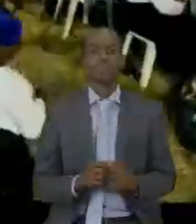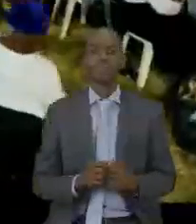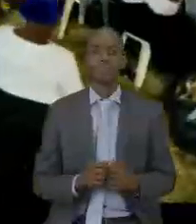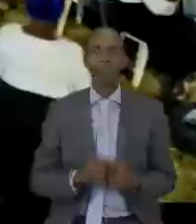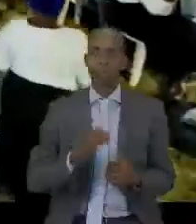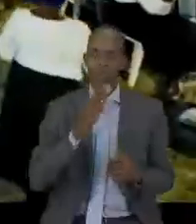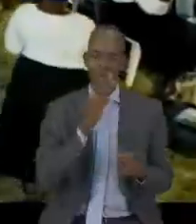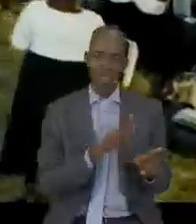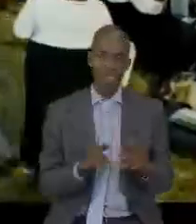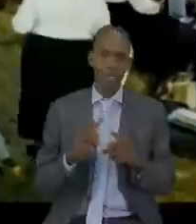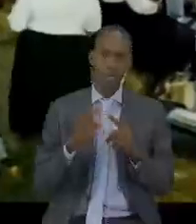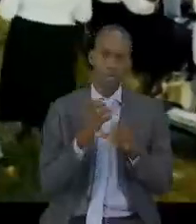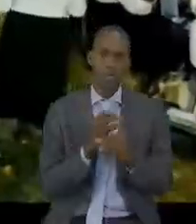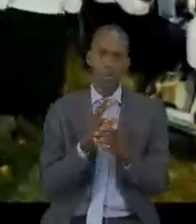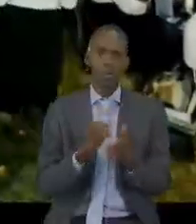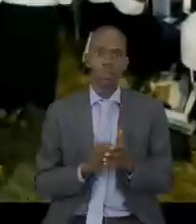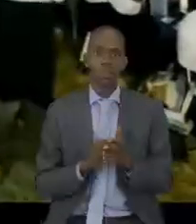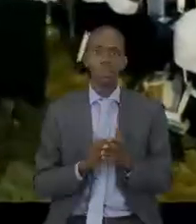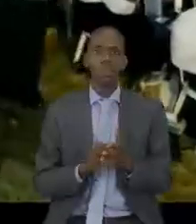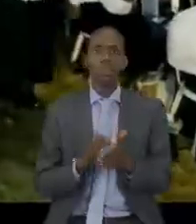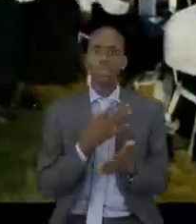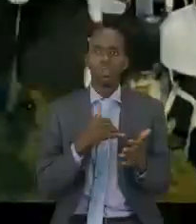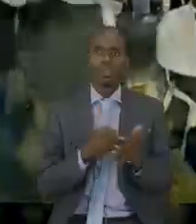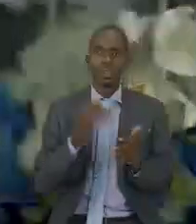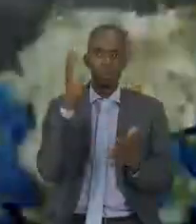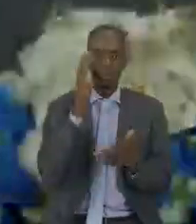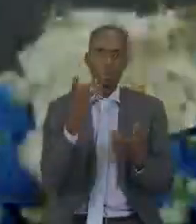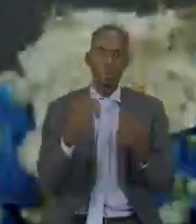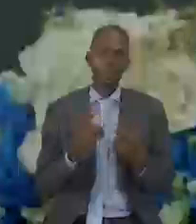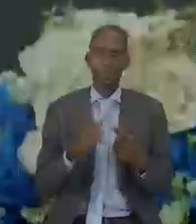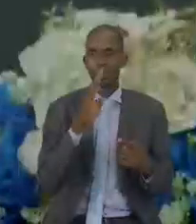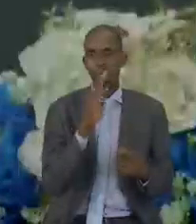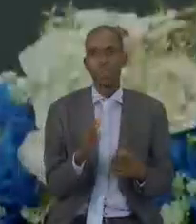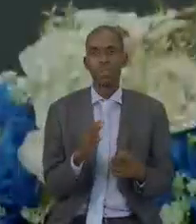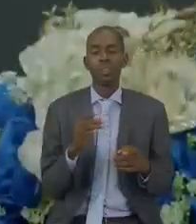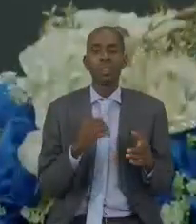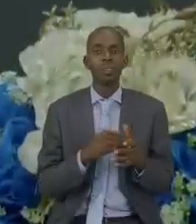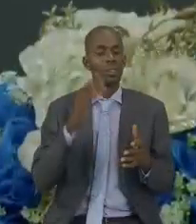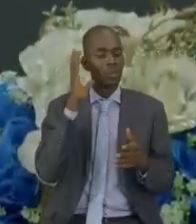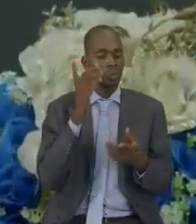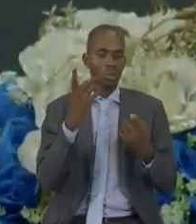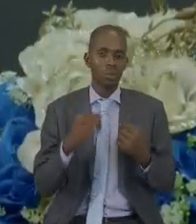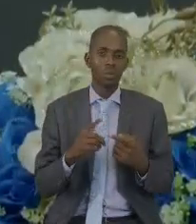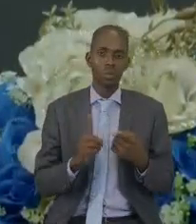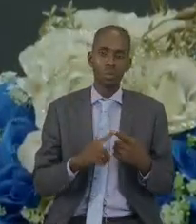Get ready. It shall come to pass. It will come to pass.